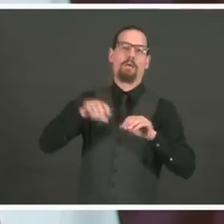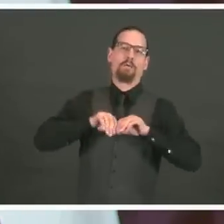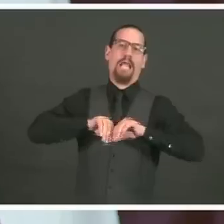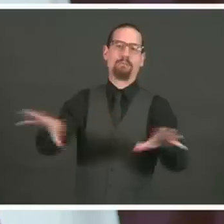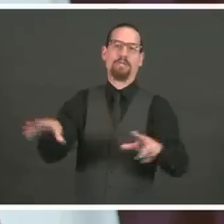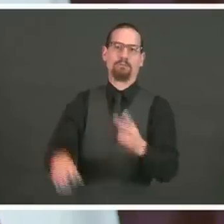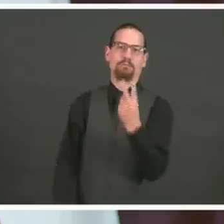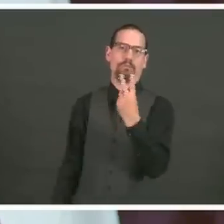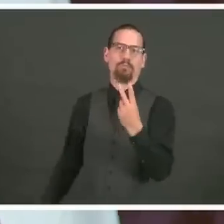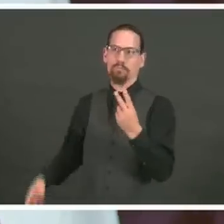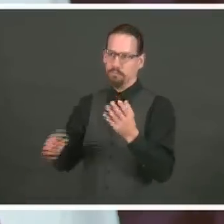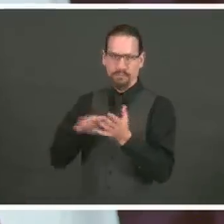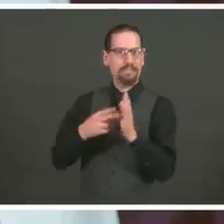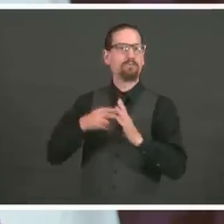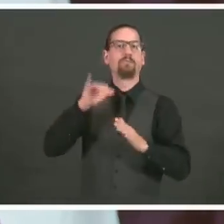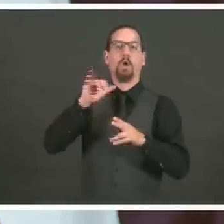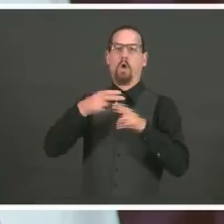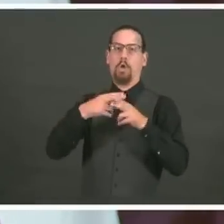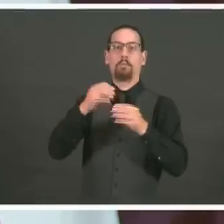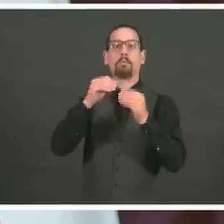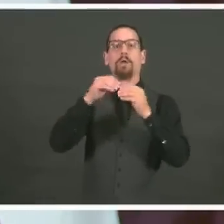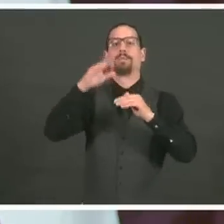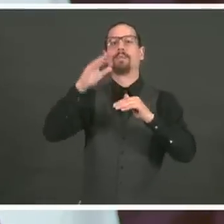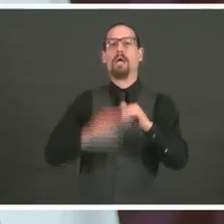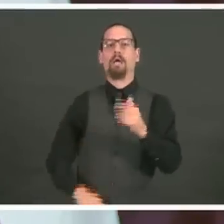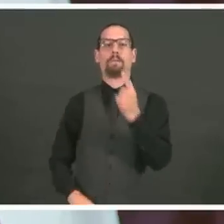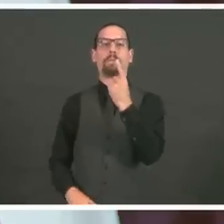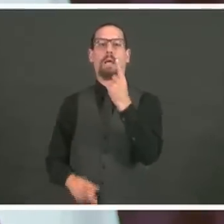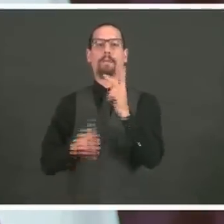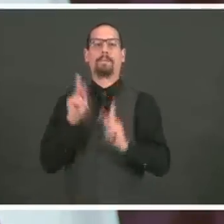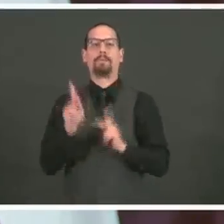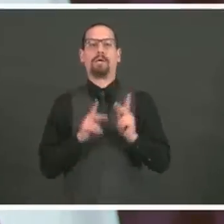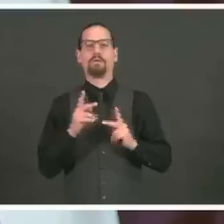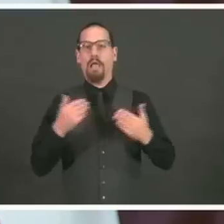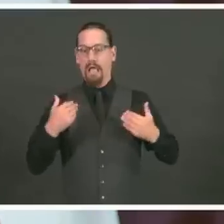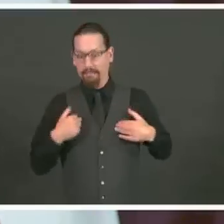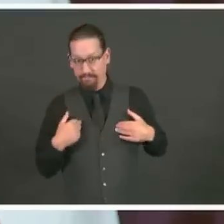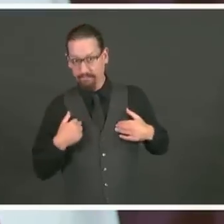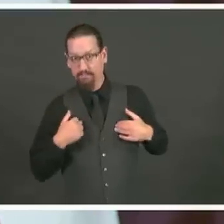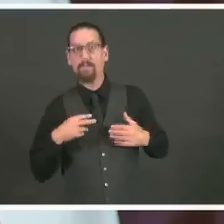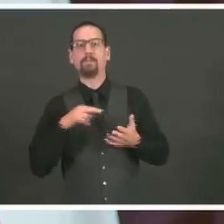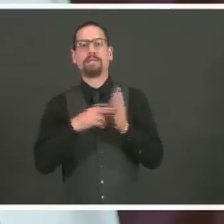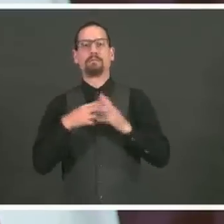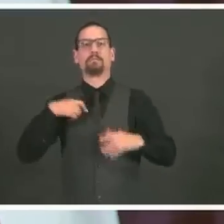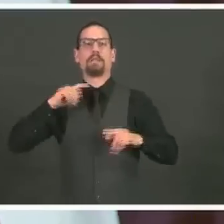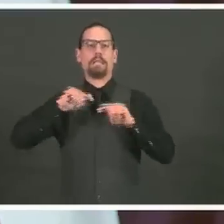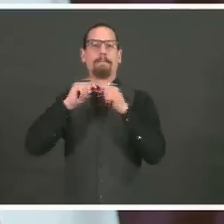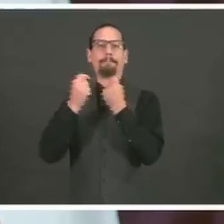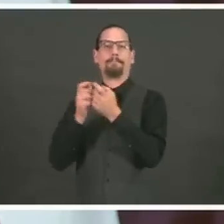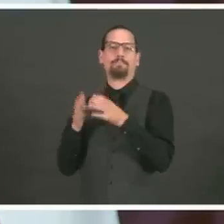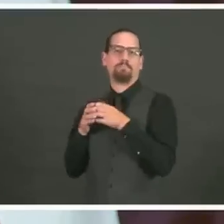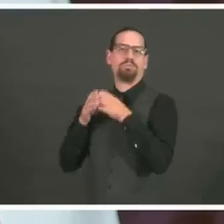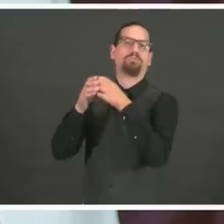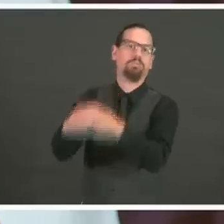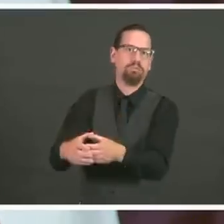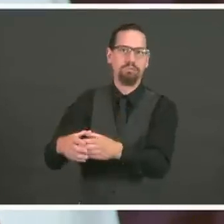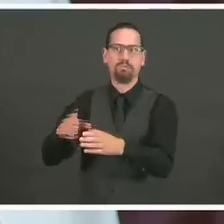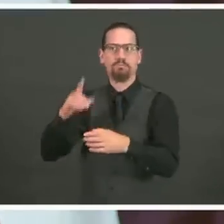and we respond. I'd give the team an A+ in this